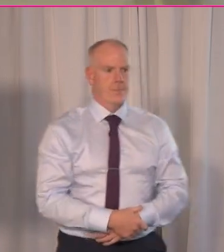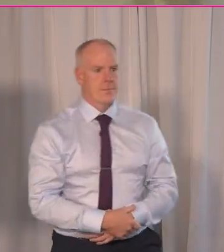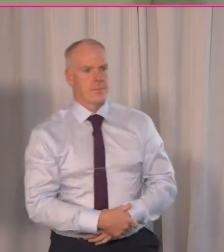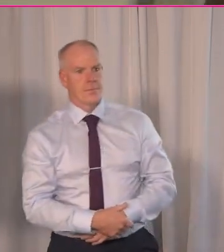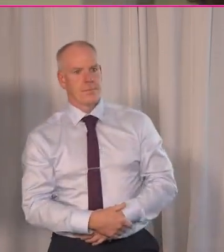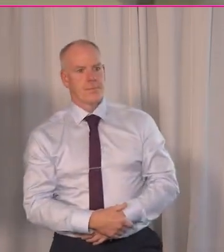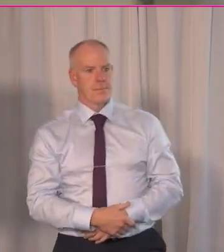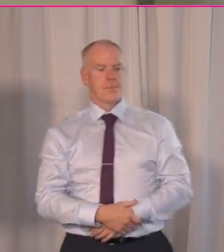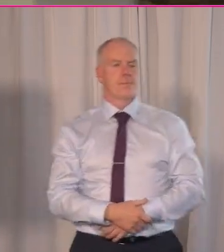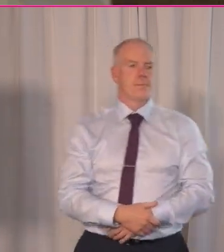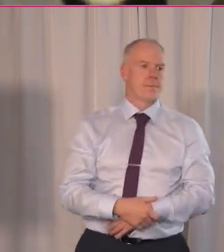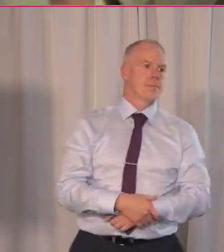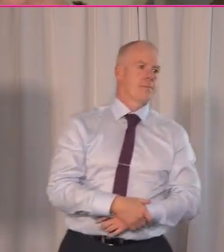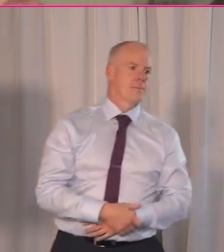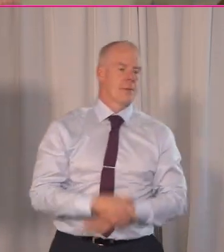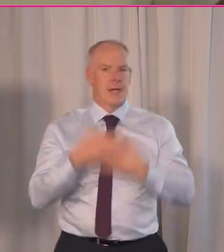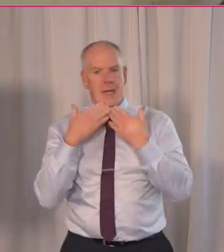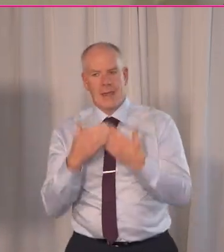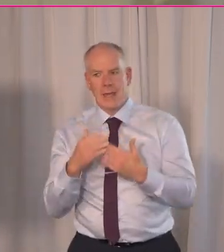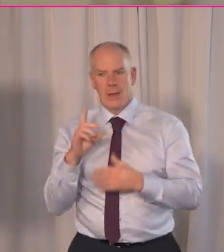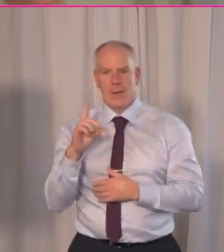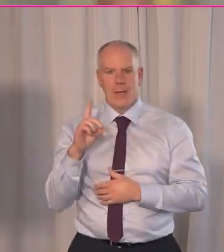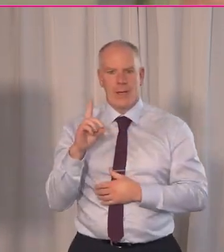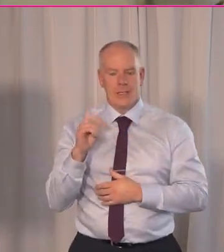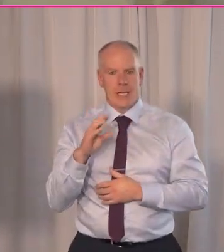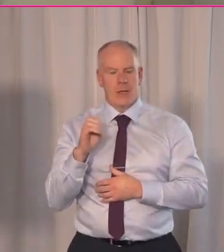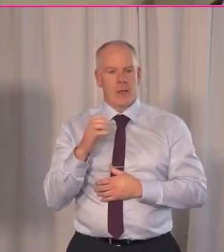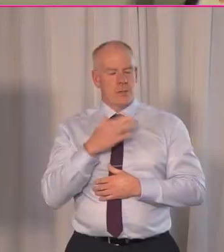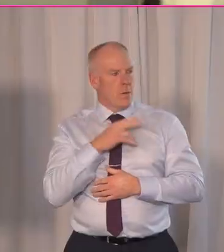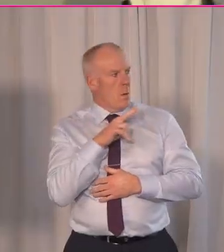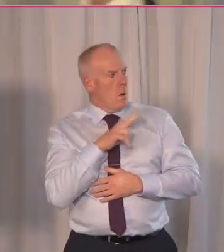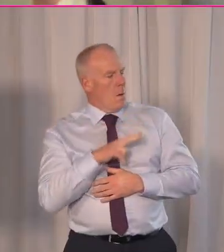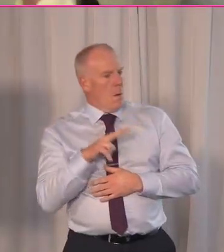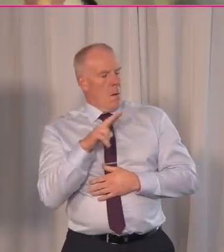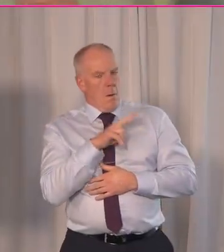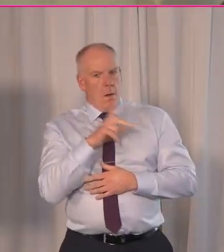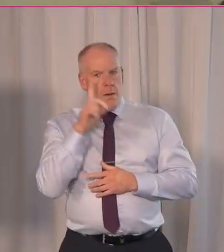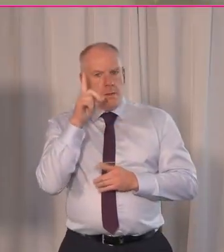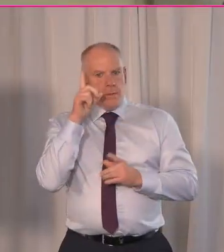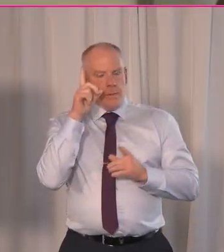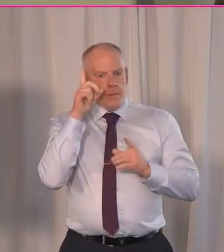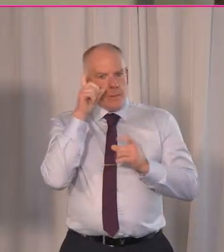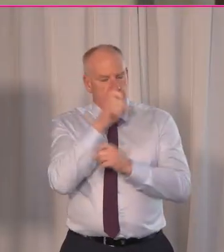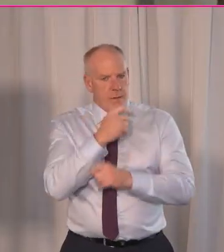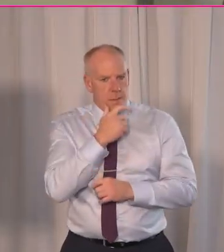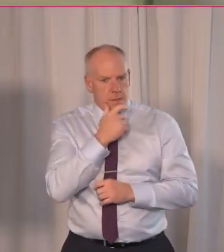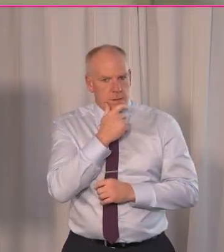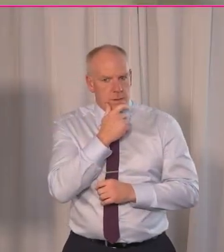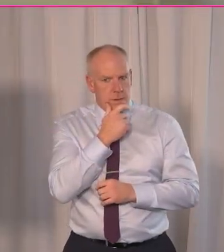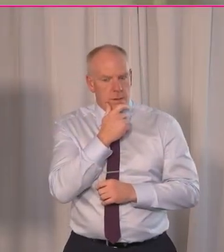Thank you, Deirdre. That was difficult, some parts of it to hear, but certainly